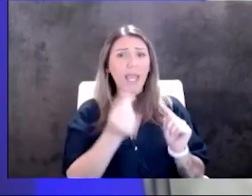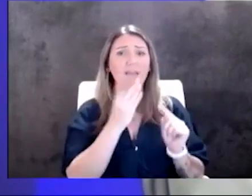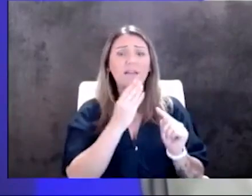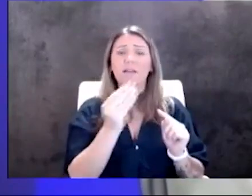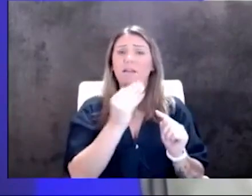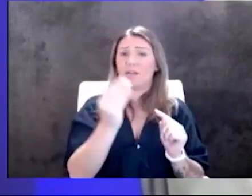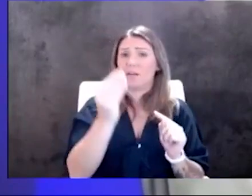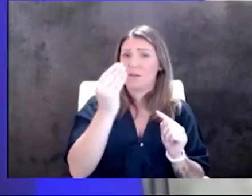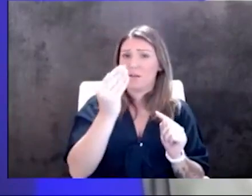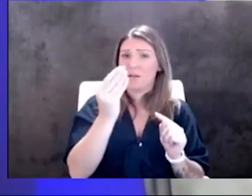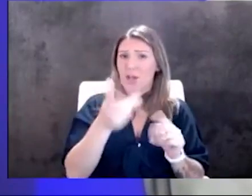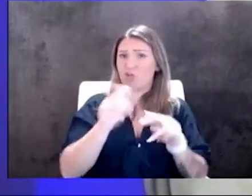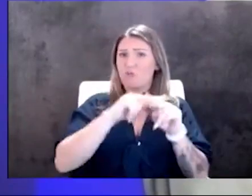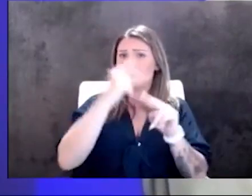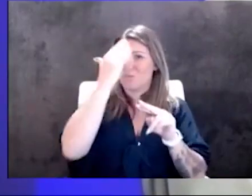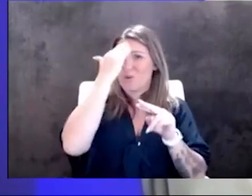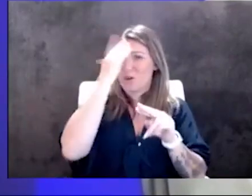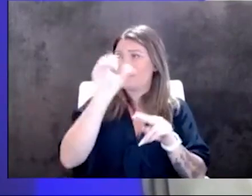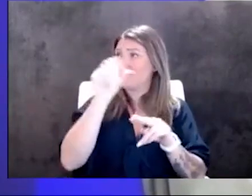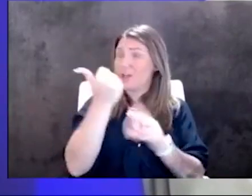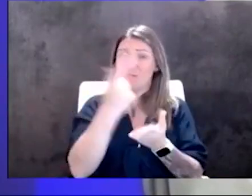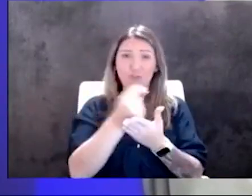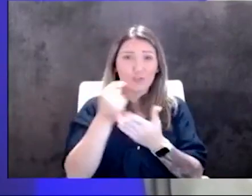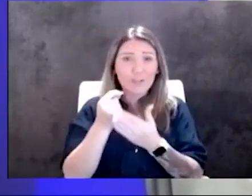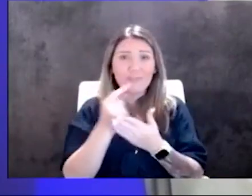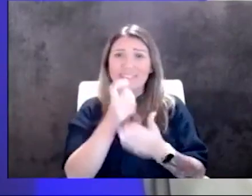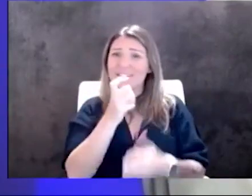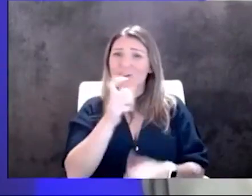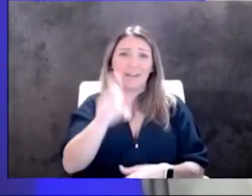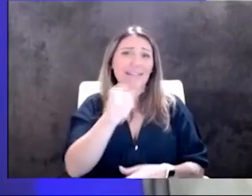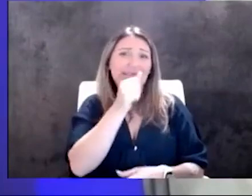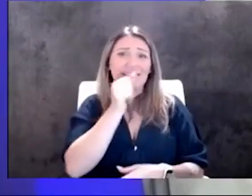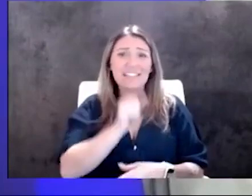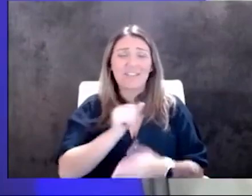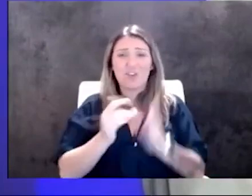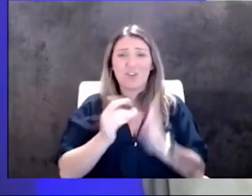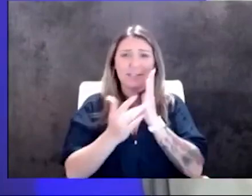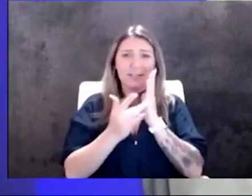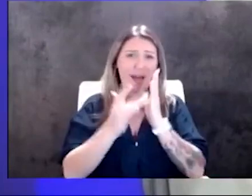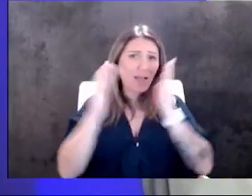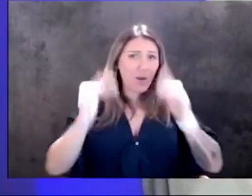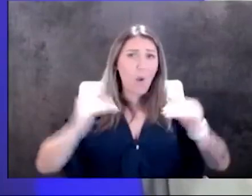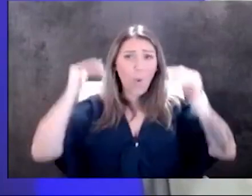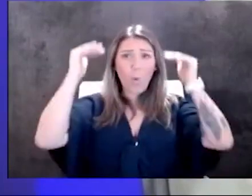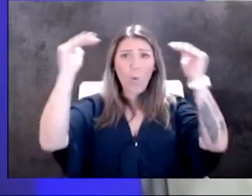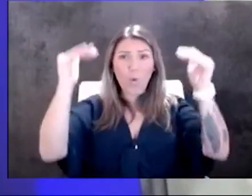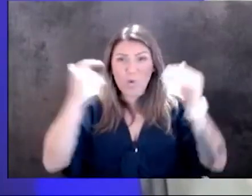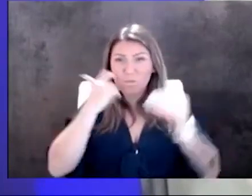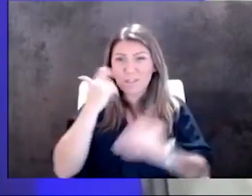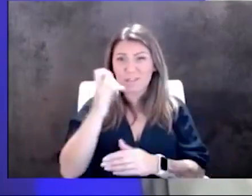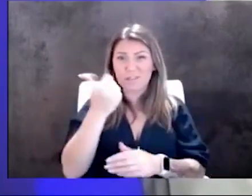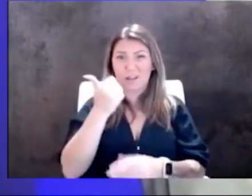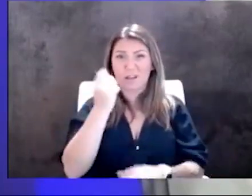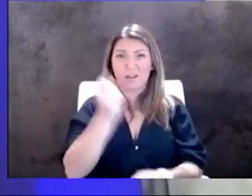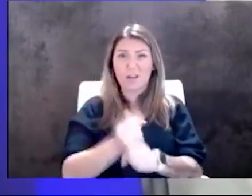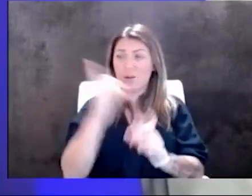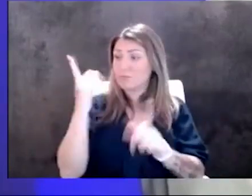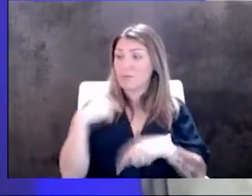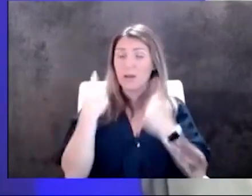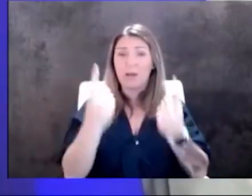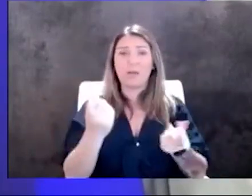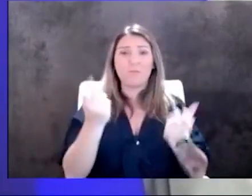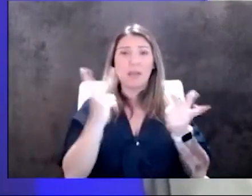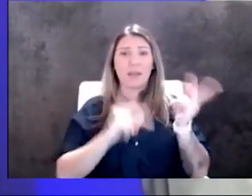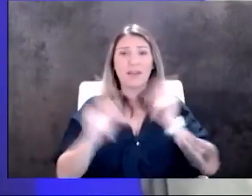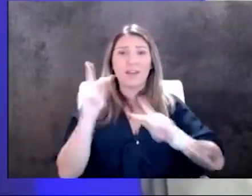lot of these other treatments out there. You really don't need to suffer with this. The technology advanced so much in the last 10 years. So, really a lot of people are just kind of inclined to,